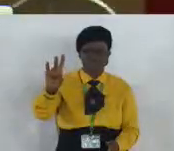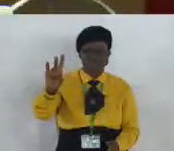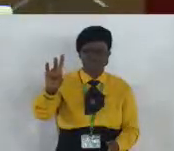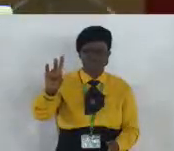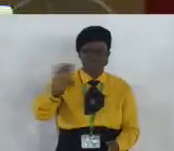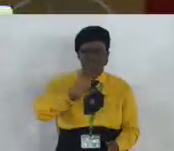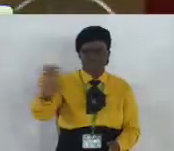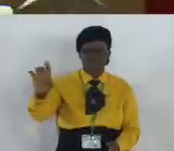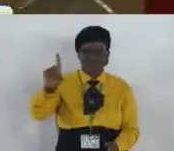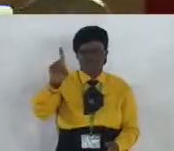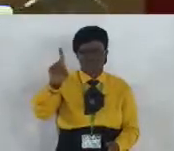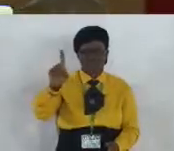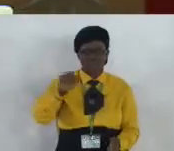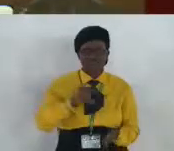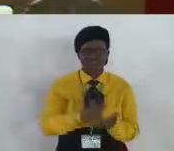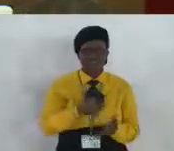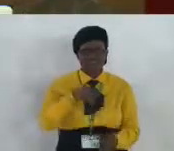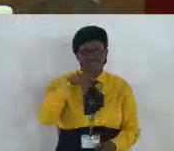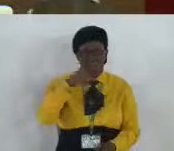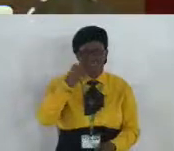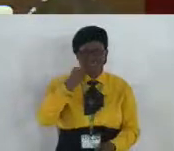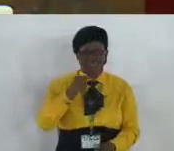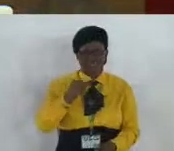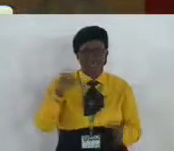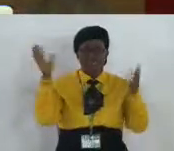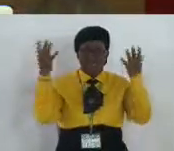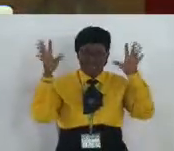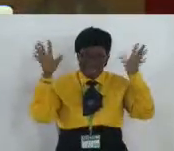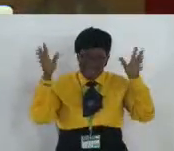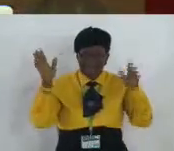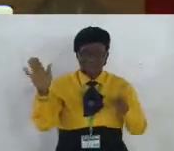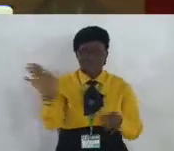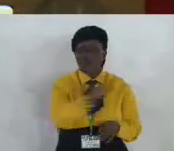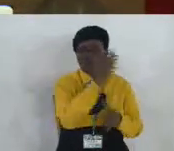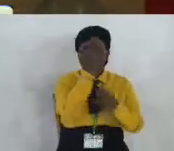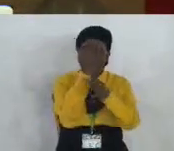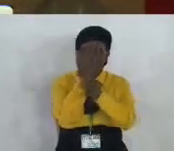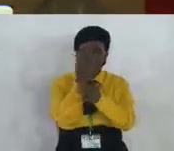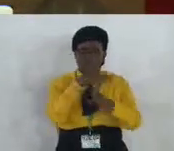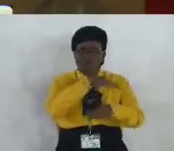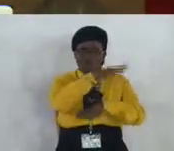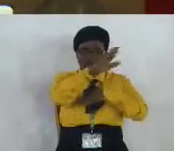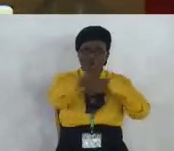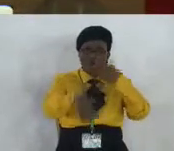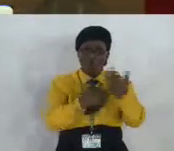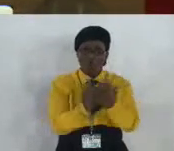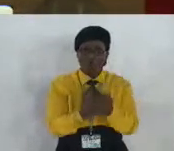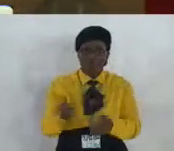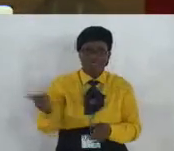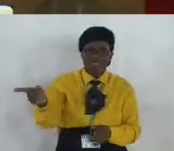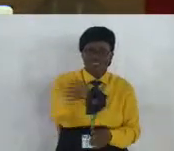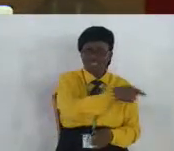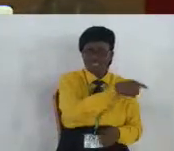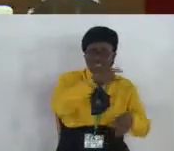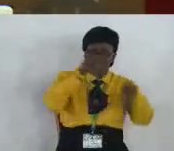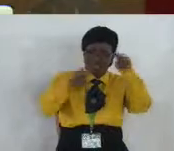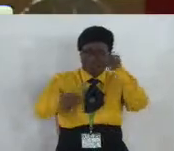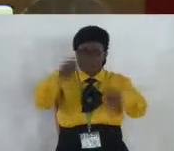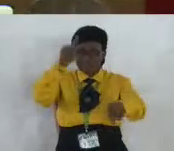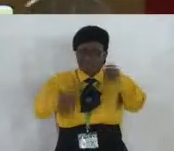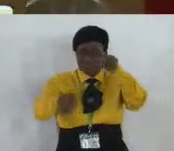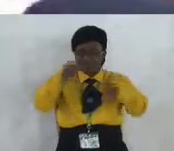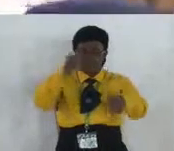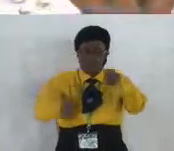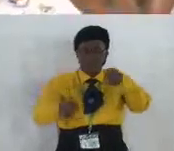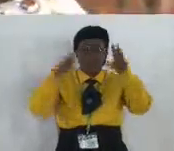Psalm 47 verse 1, it says, clap your hands, all ye people.